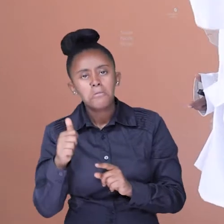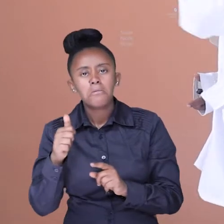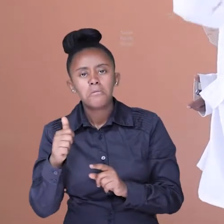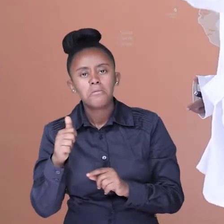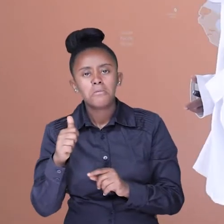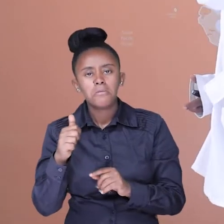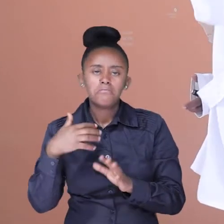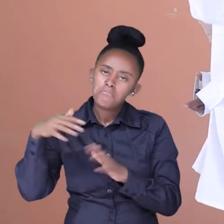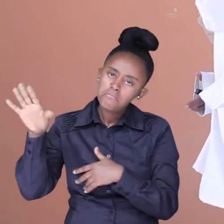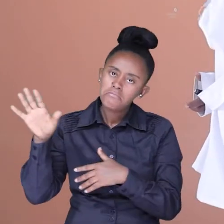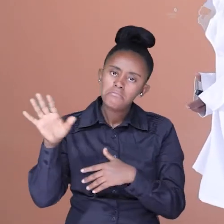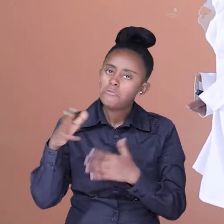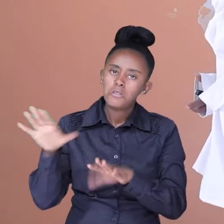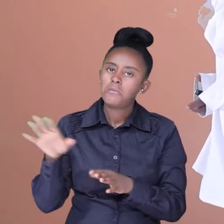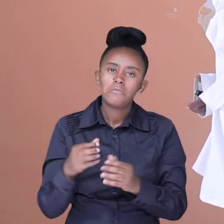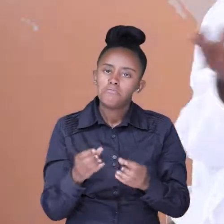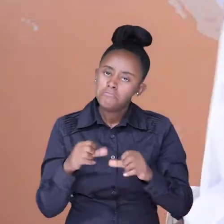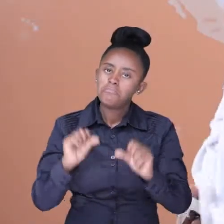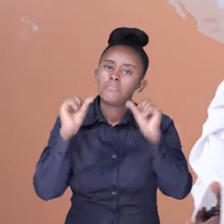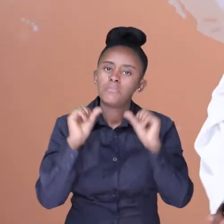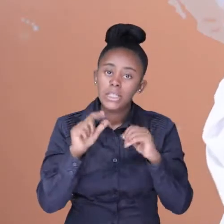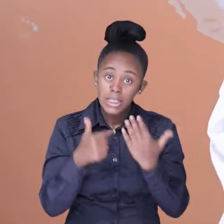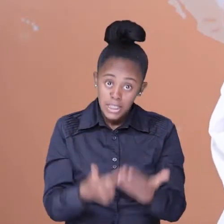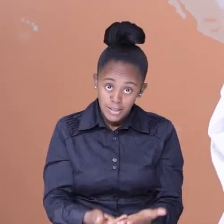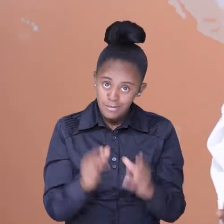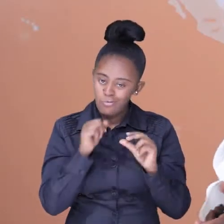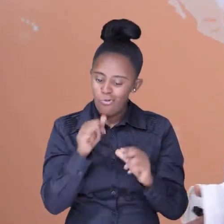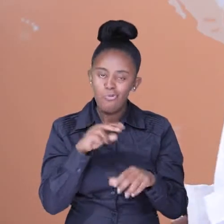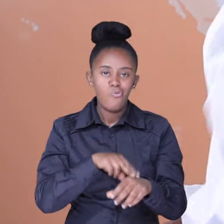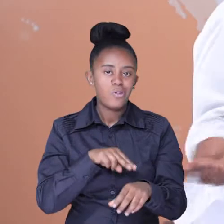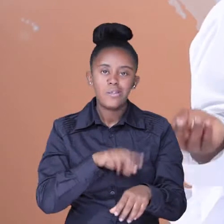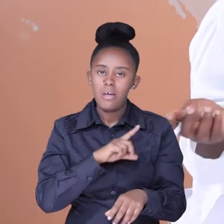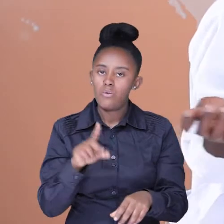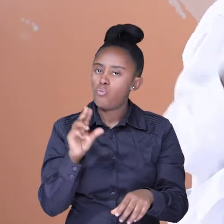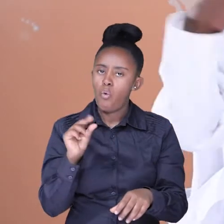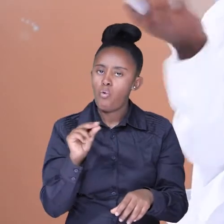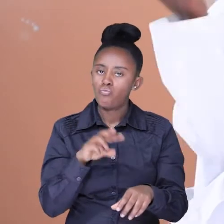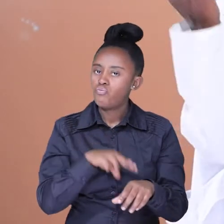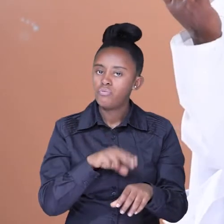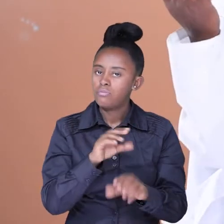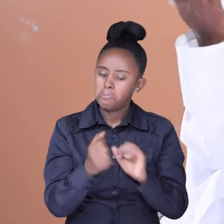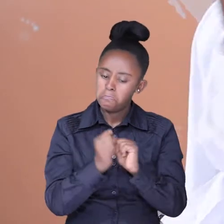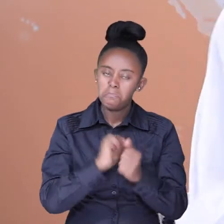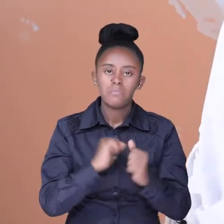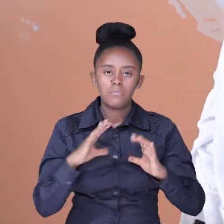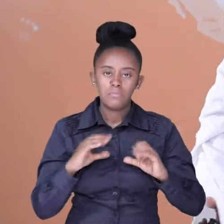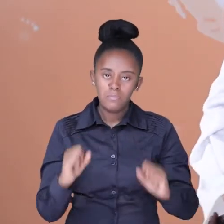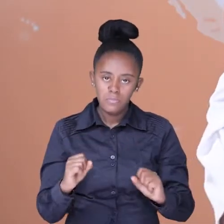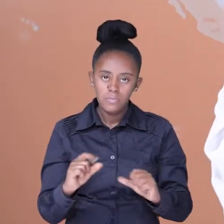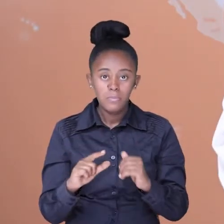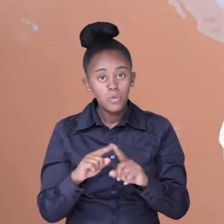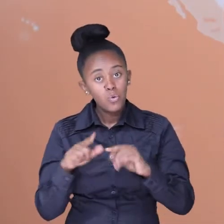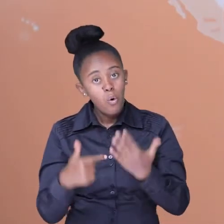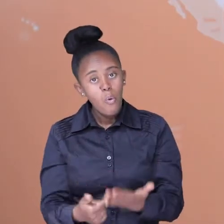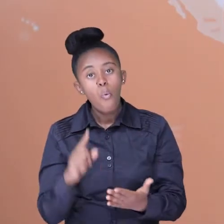and like what you like. This is not constant, not fixed numbers. We can change it. So